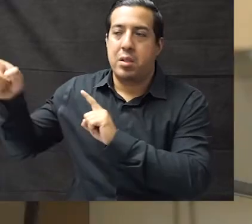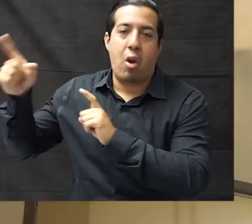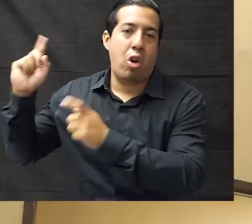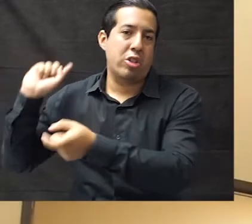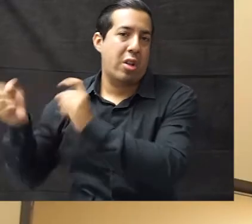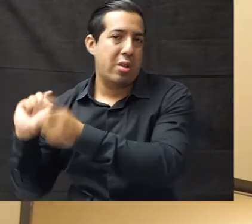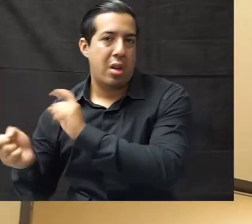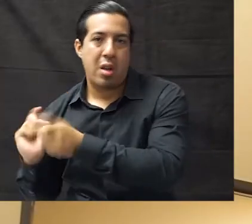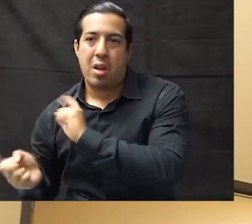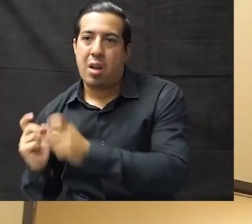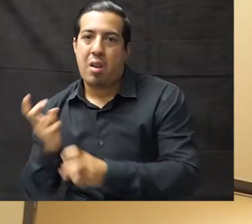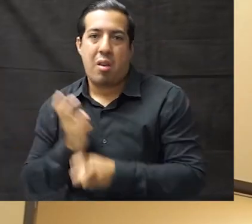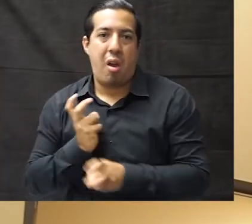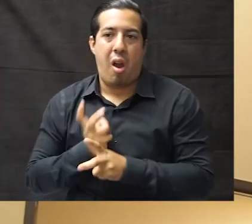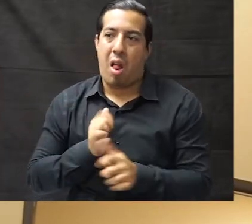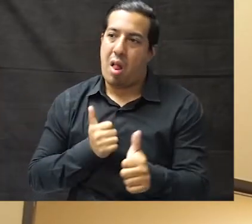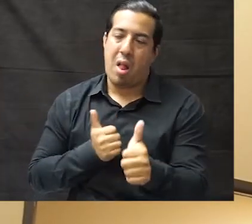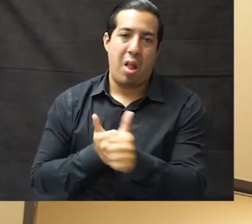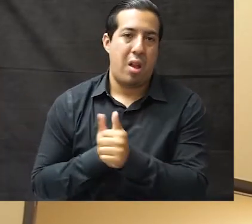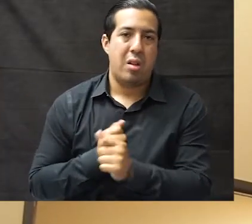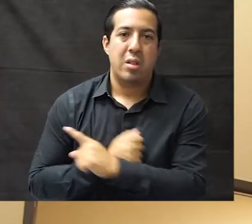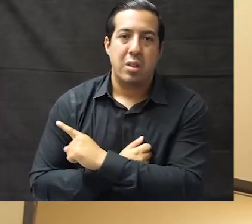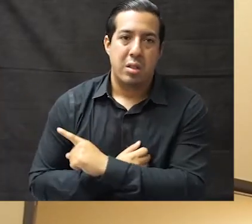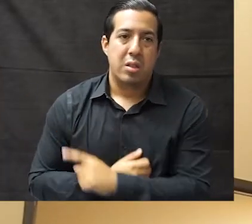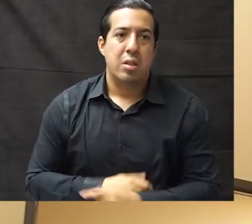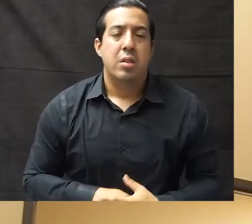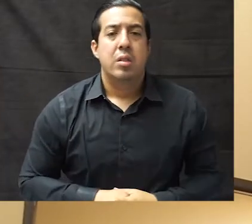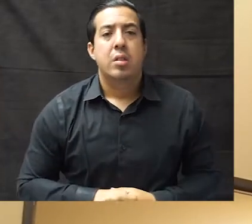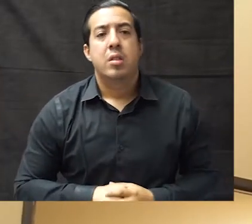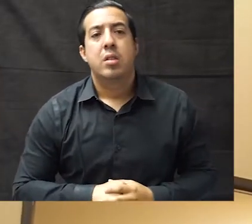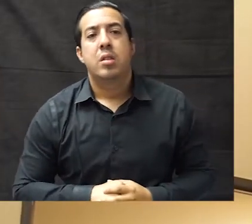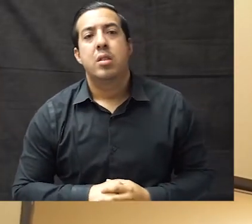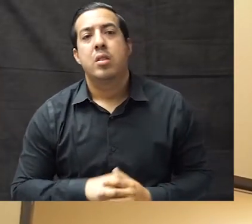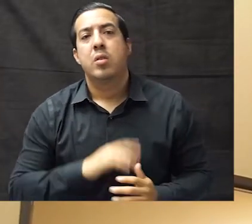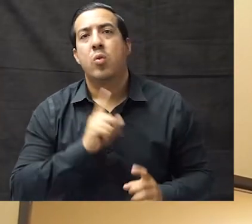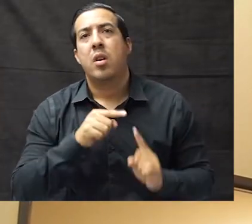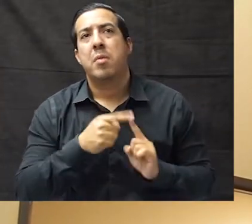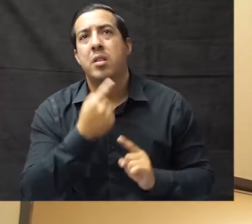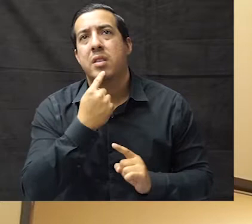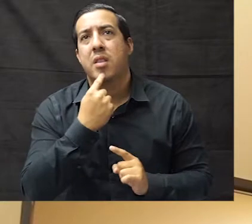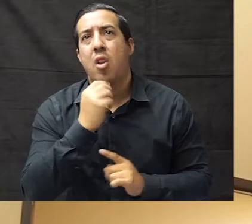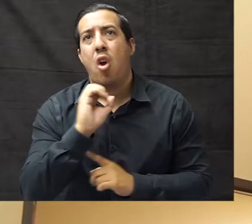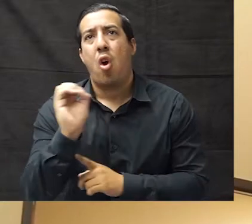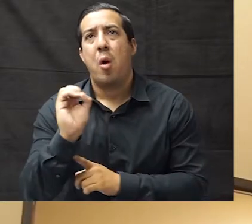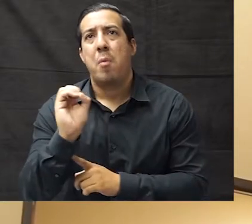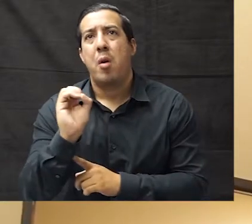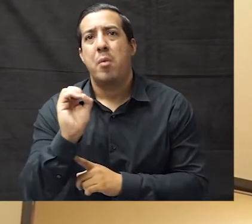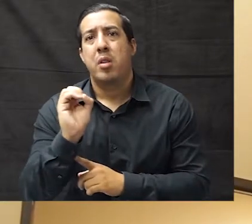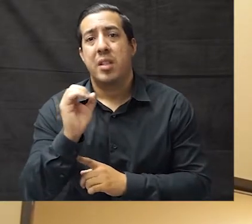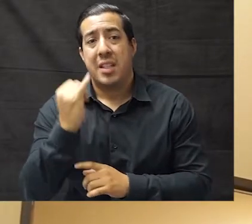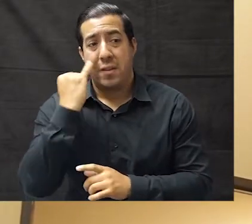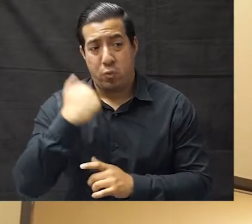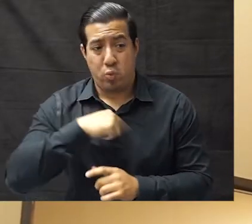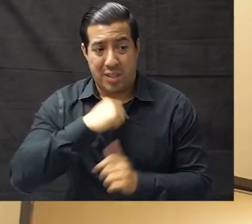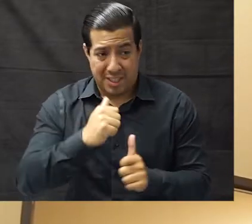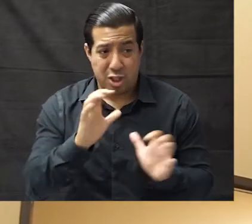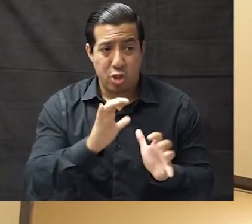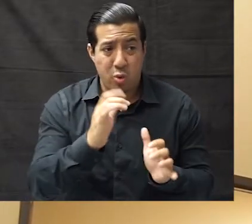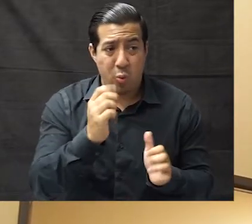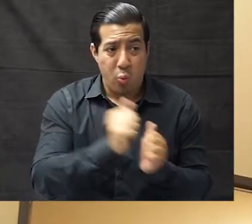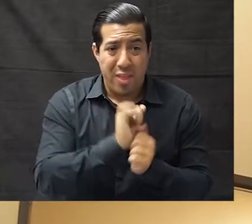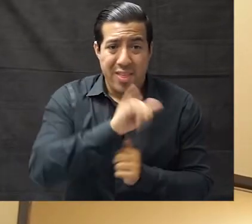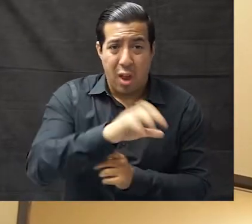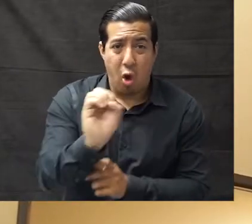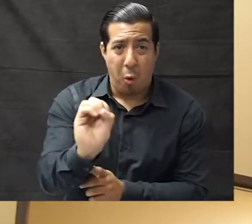the doctor now, you'll see a lot more that all of your doctors know all of your prescriptions. And a lot of that is trying to keep people from doc